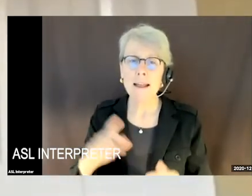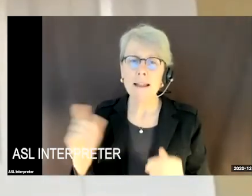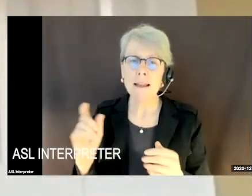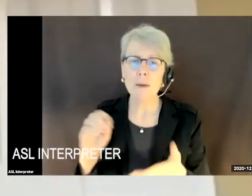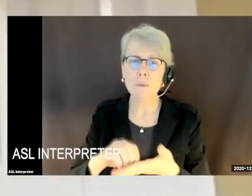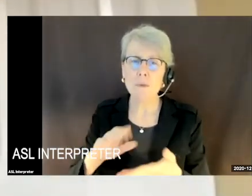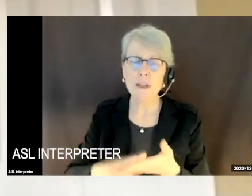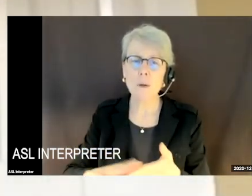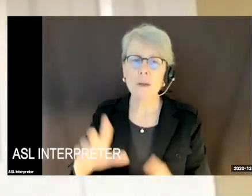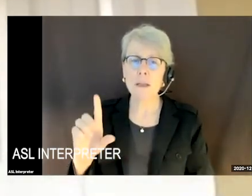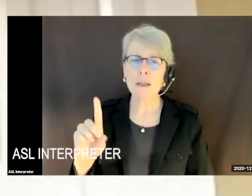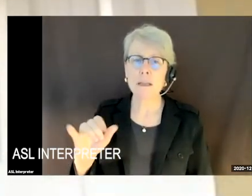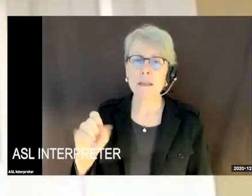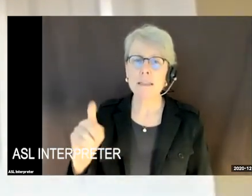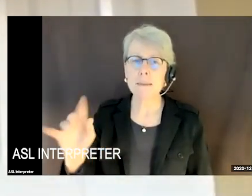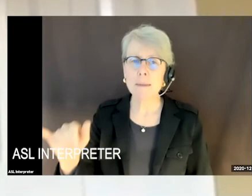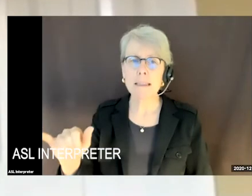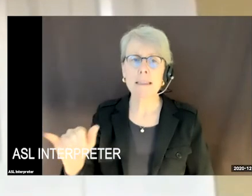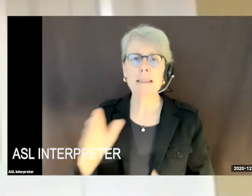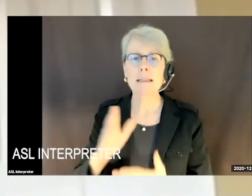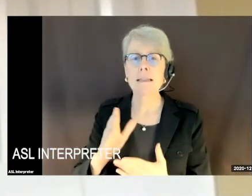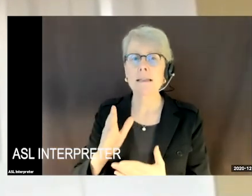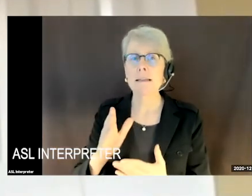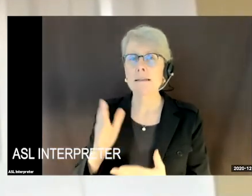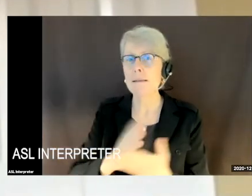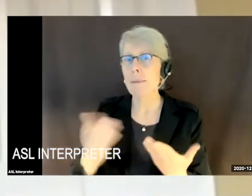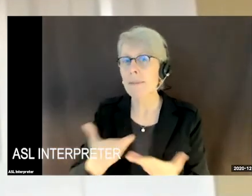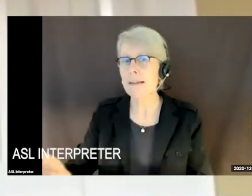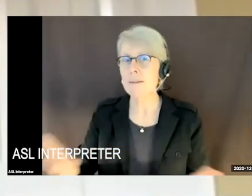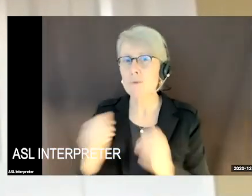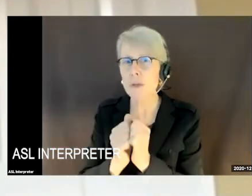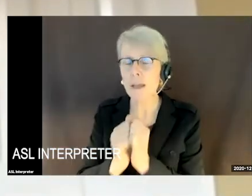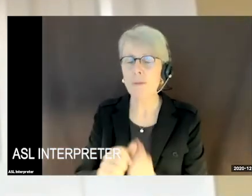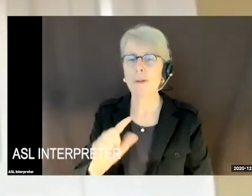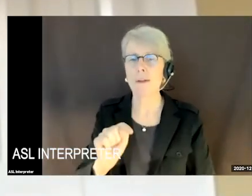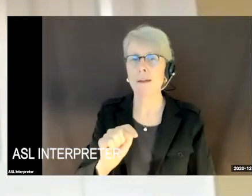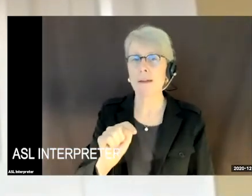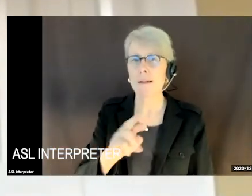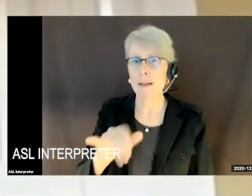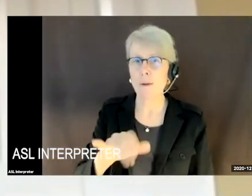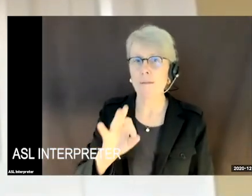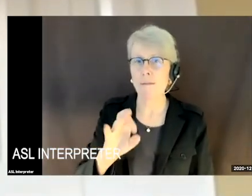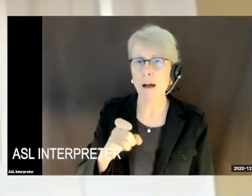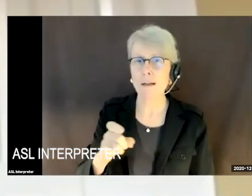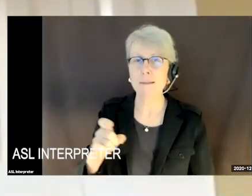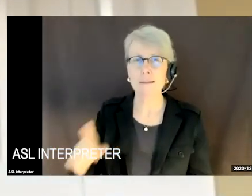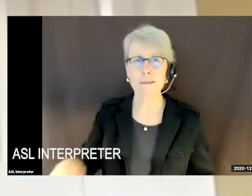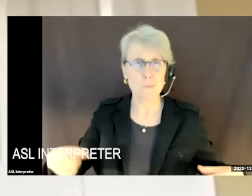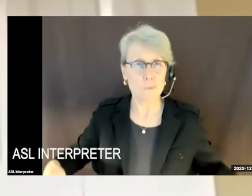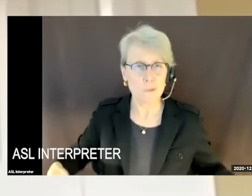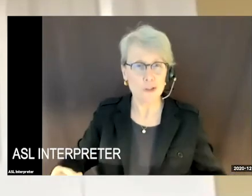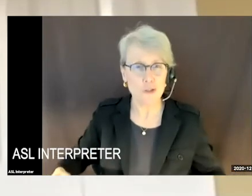And then the word disability, some things together. Terry